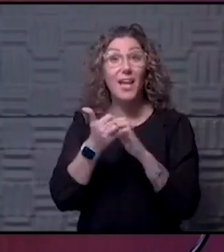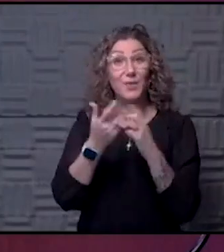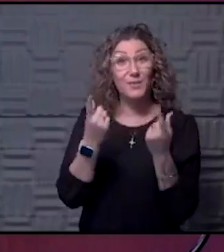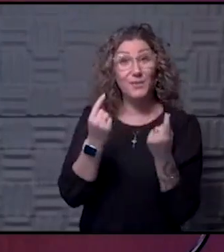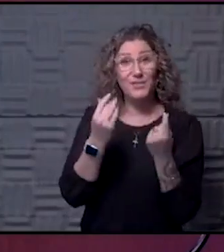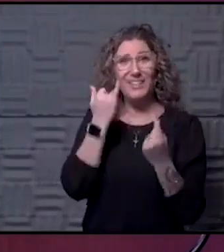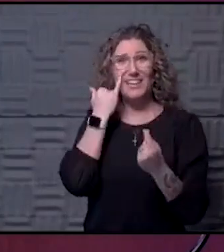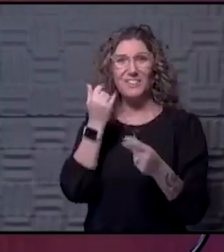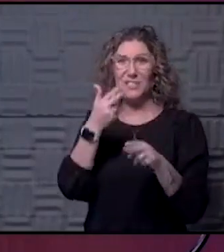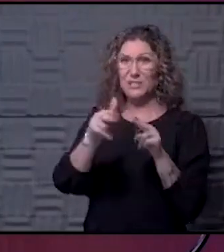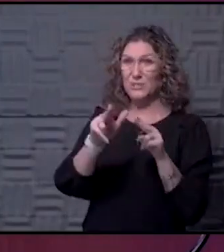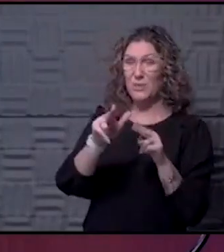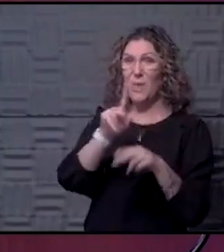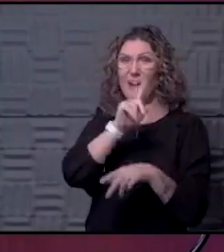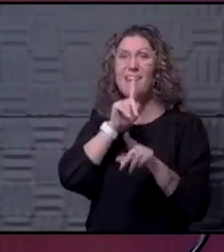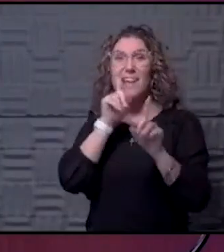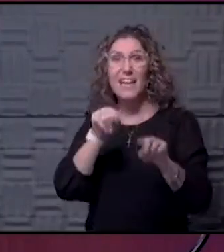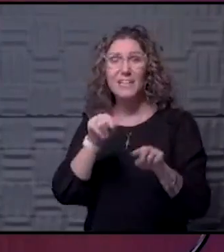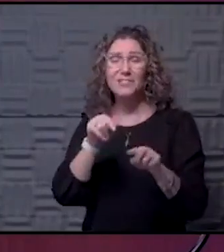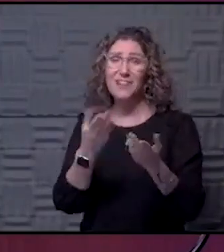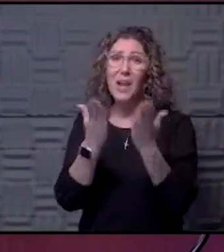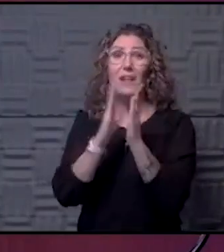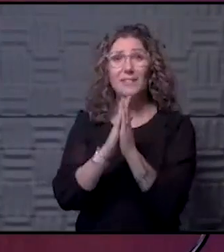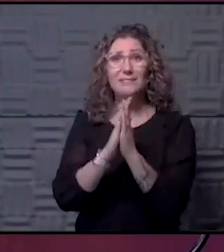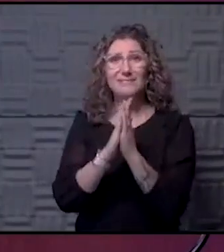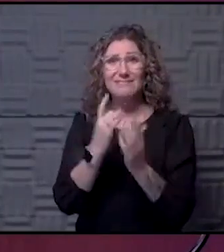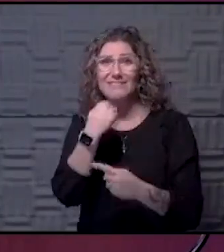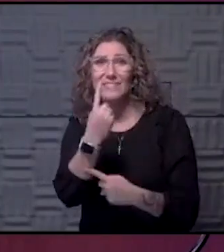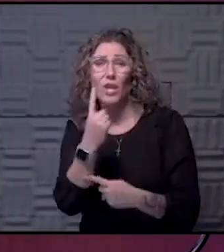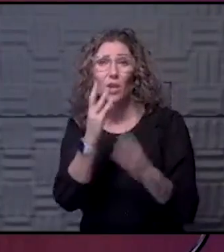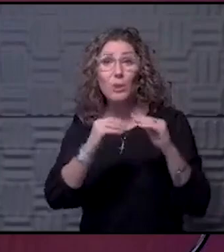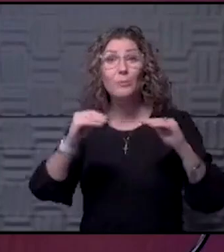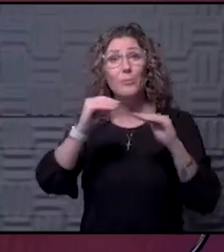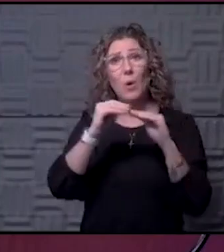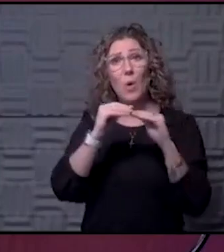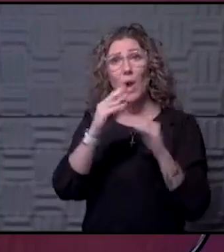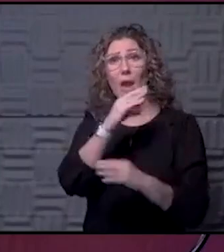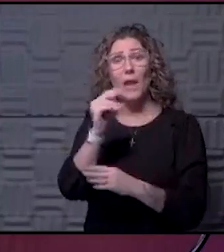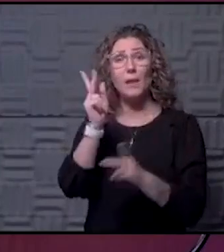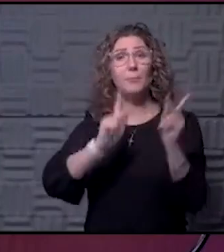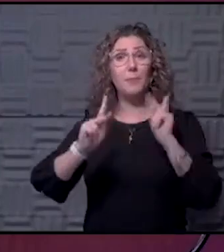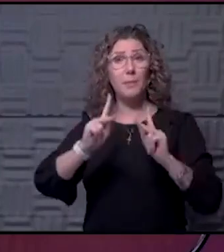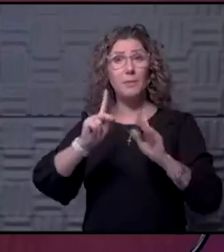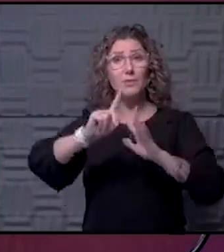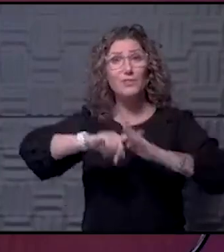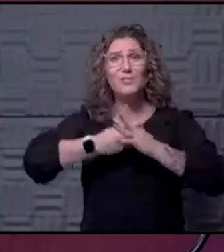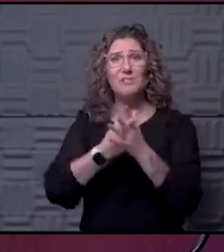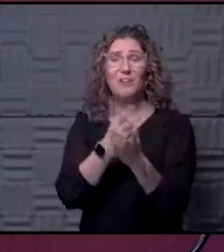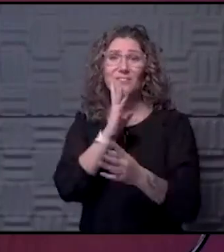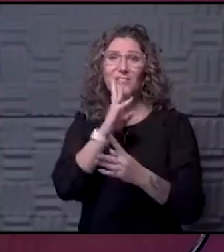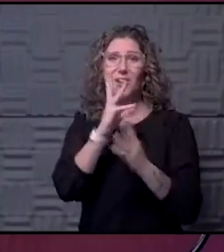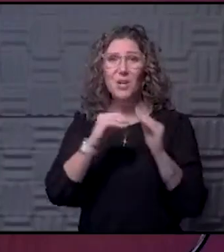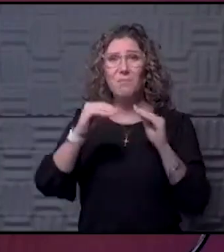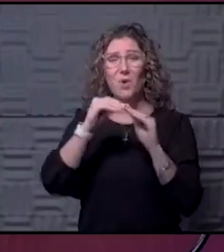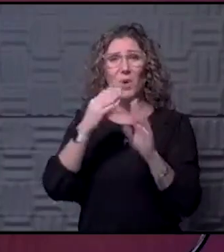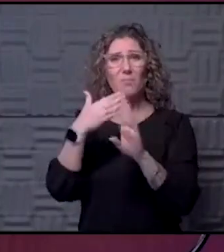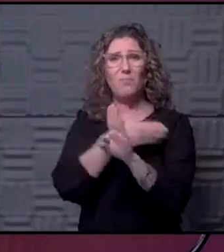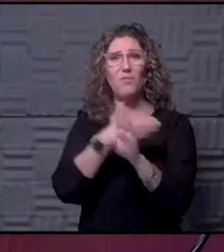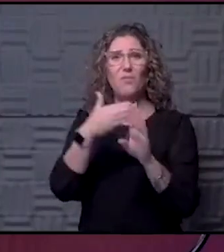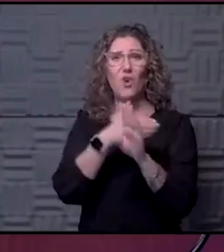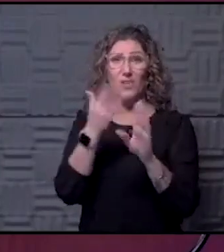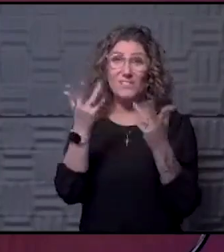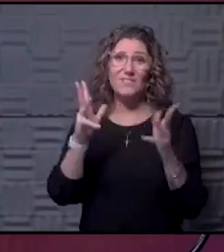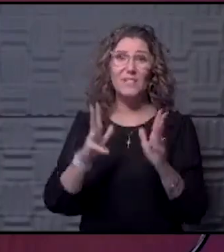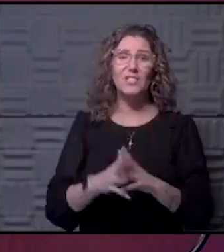they give you short answers, I would ask them to tell you more, and let people start to talk about this a little bit more before it's completely